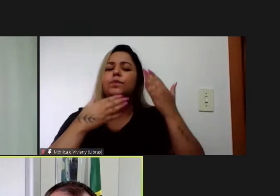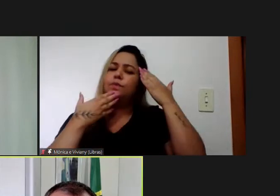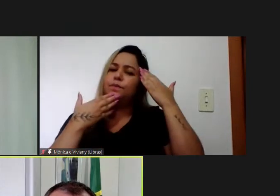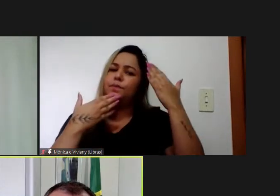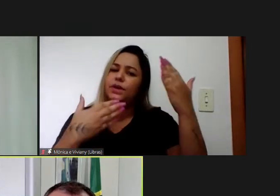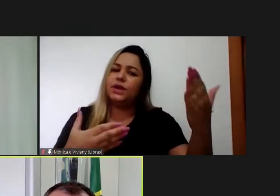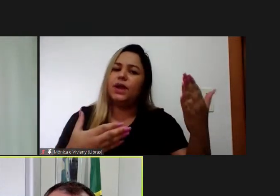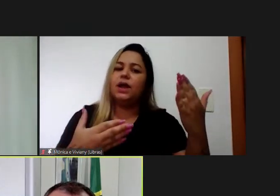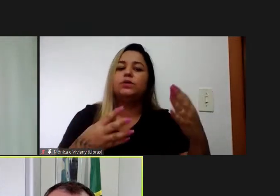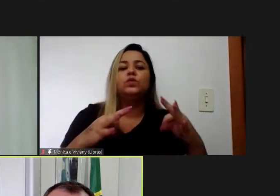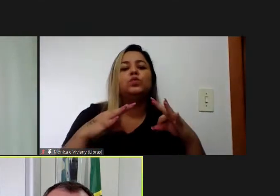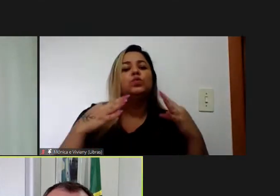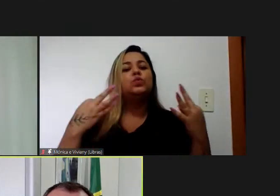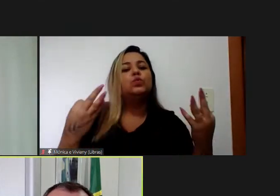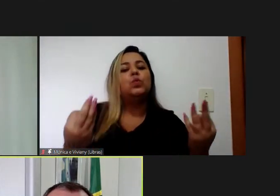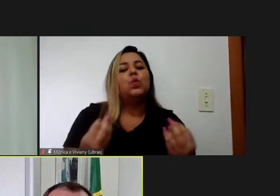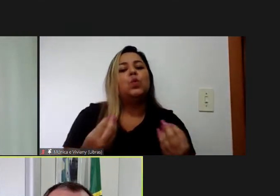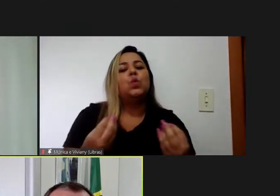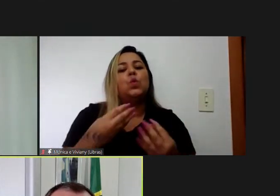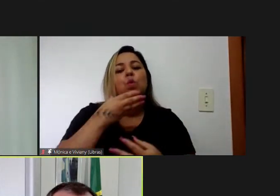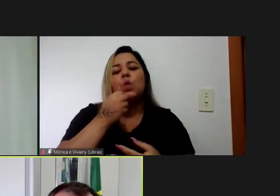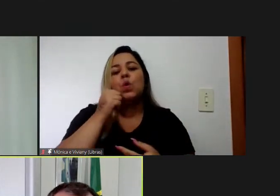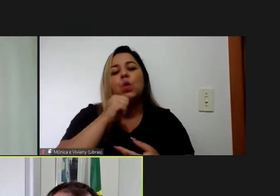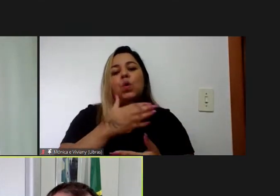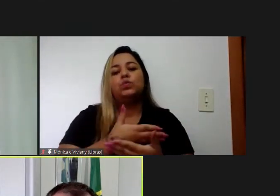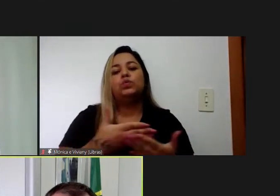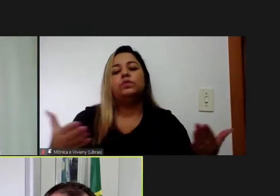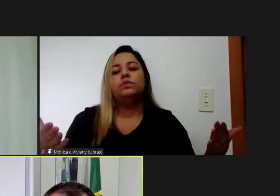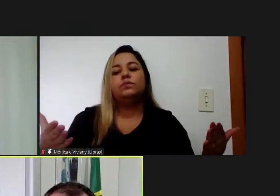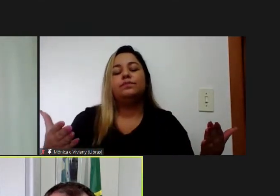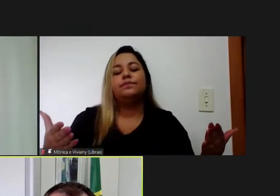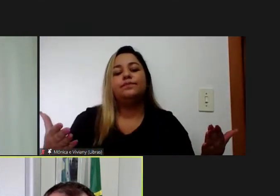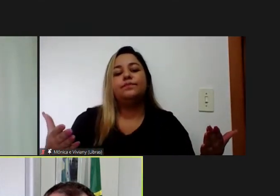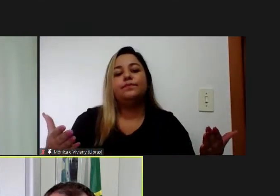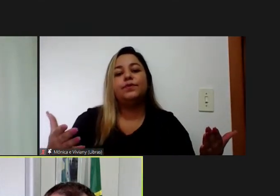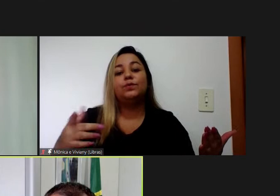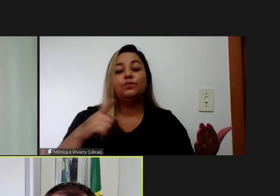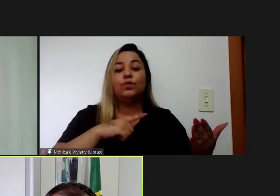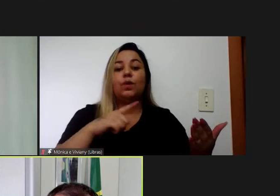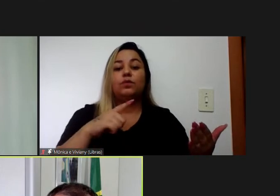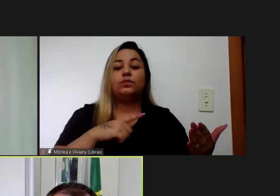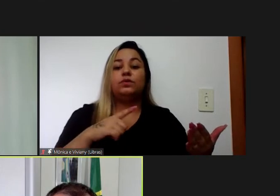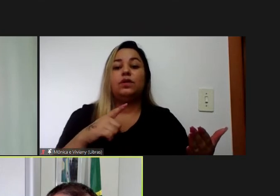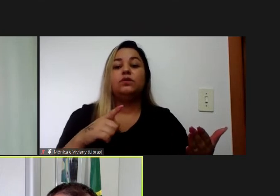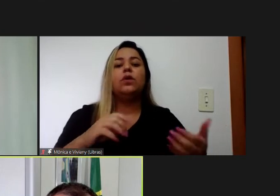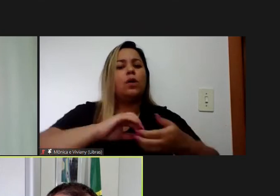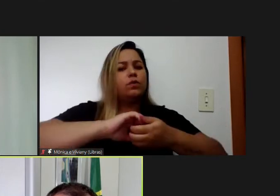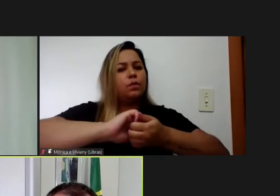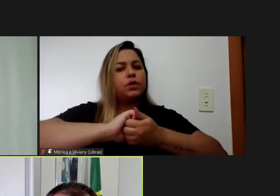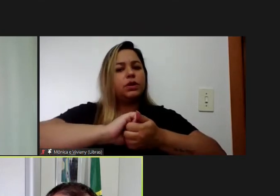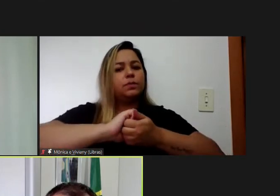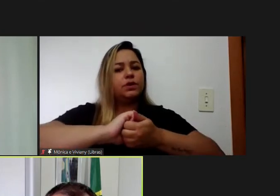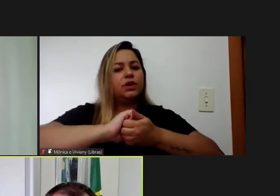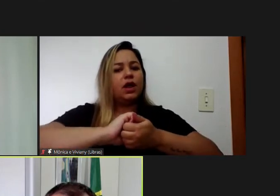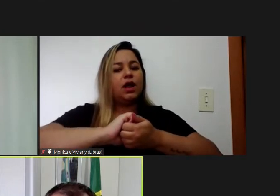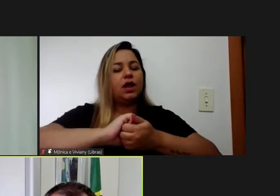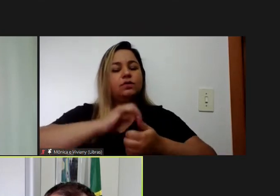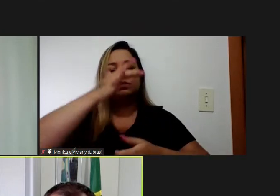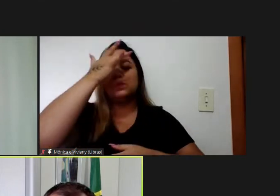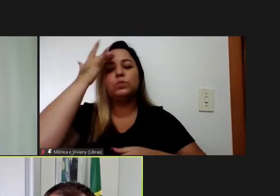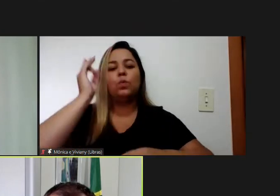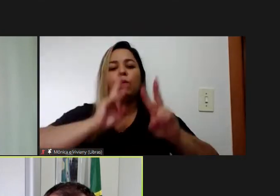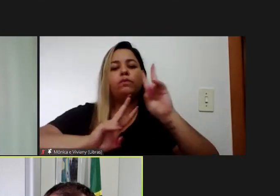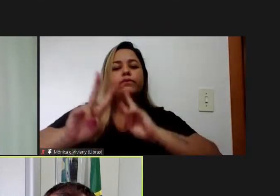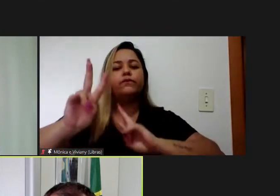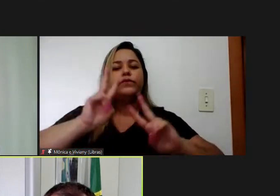Thank you, Lorena. Good afternoon to you all. Although I did not receive the name, I'm going to